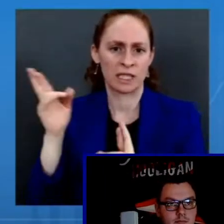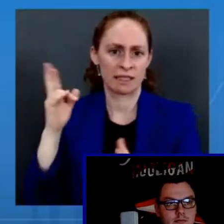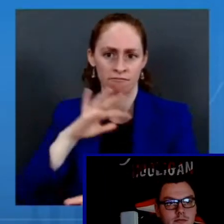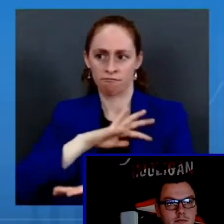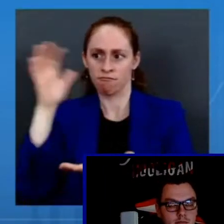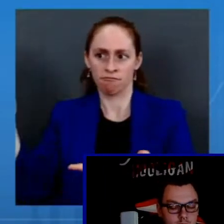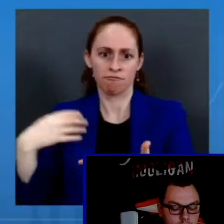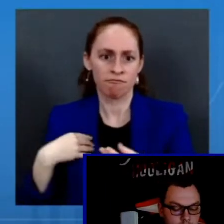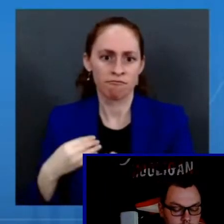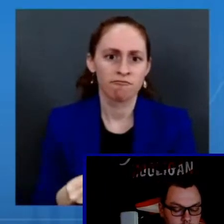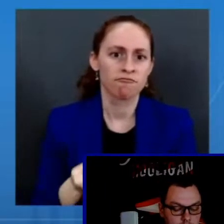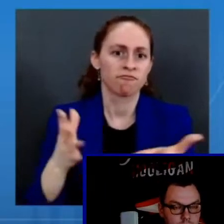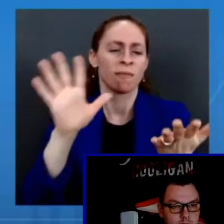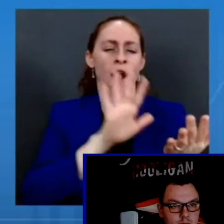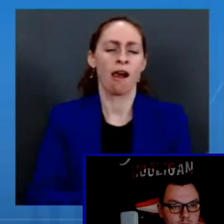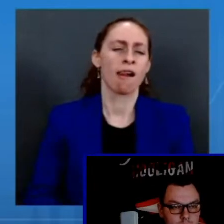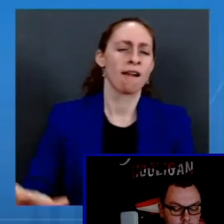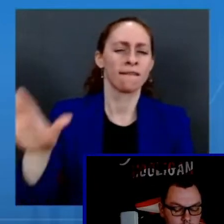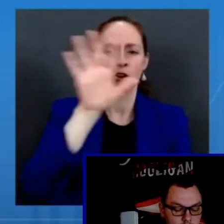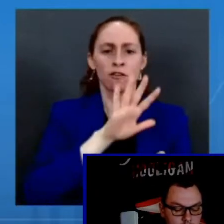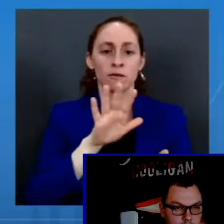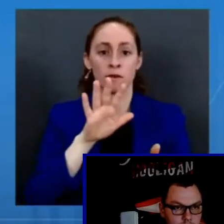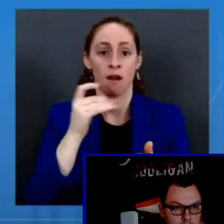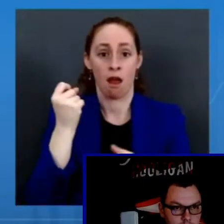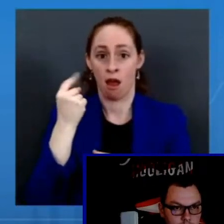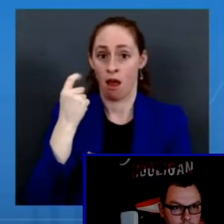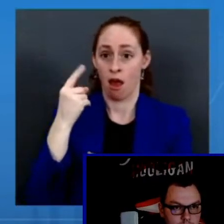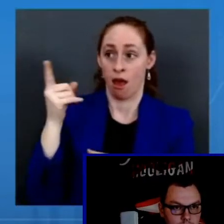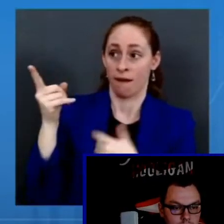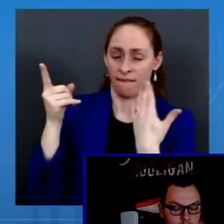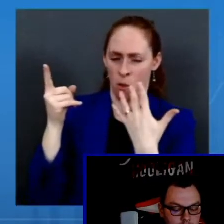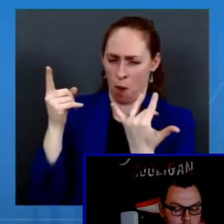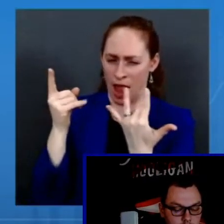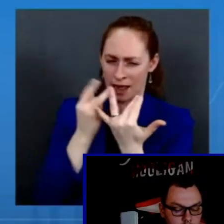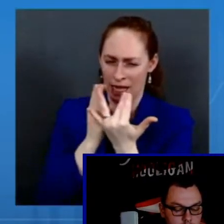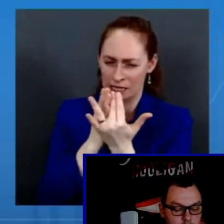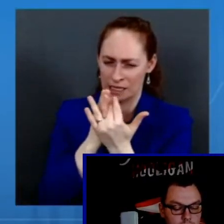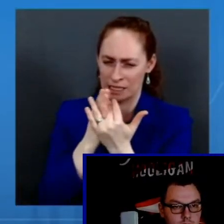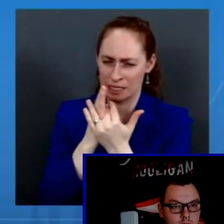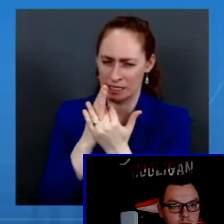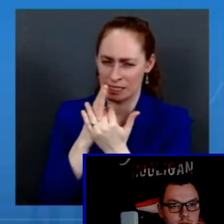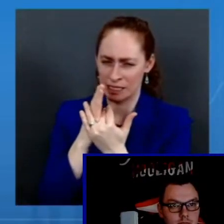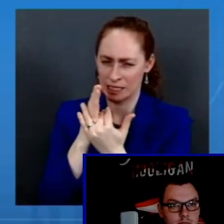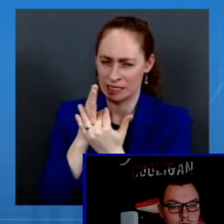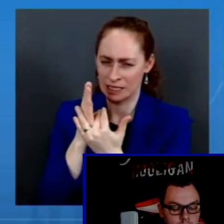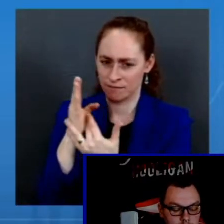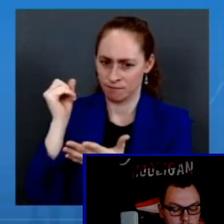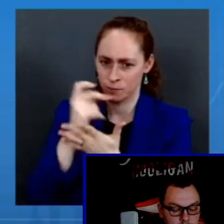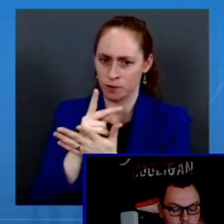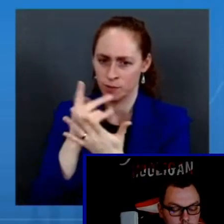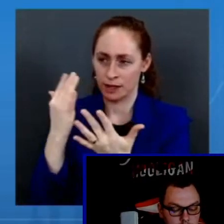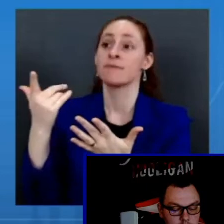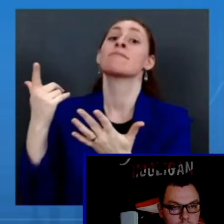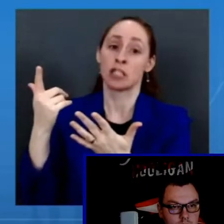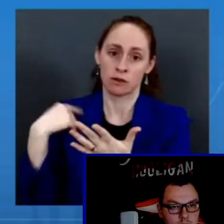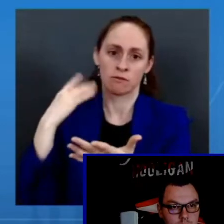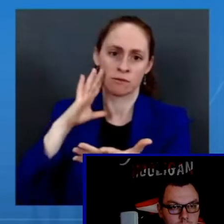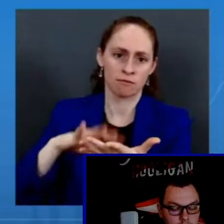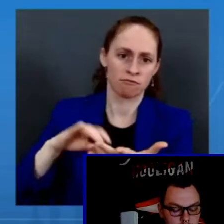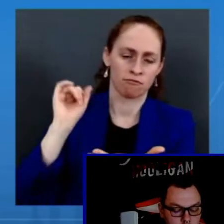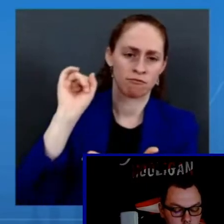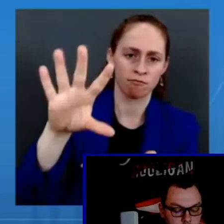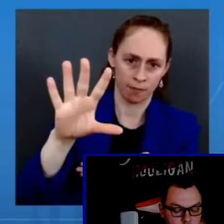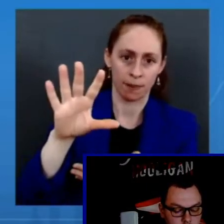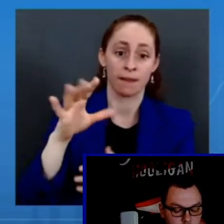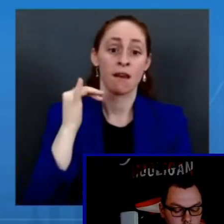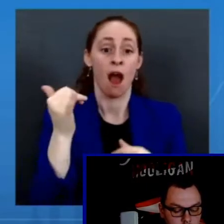The Pfizer team has a very promising and now authorized treatment, a pill that dramatically reduces the